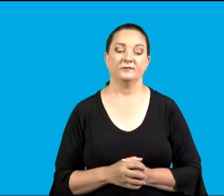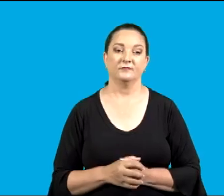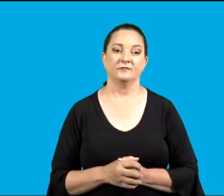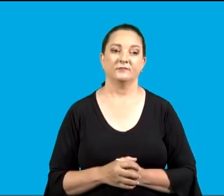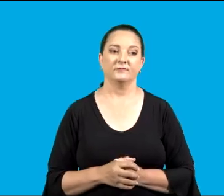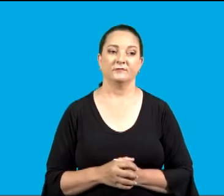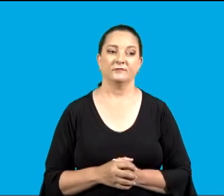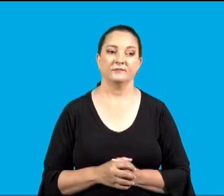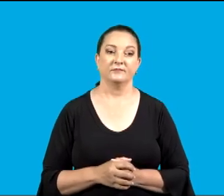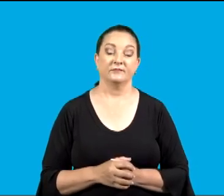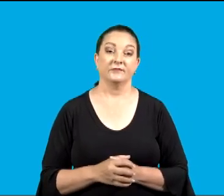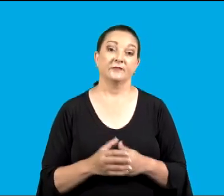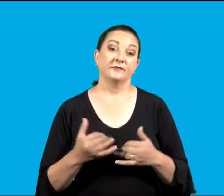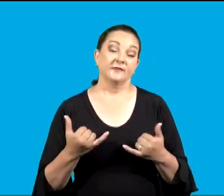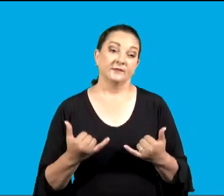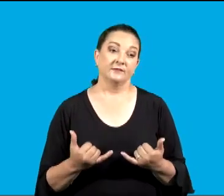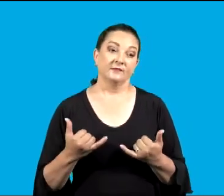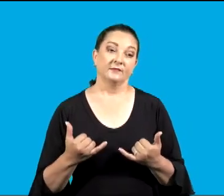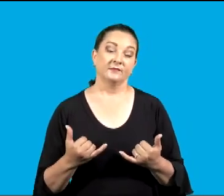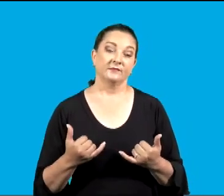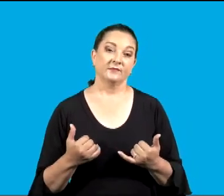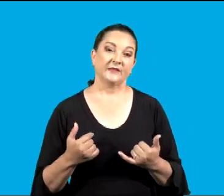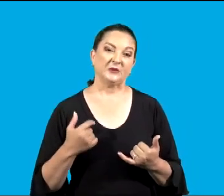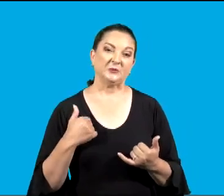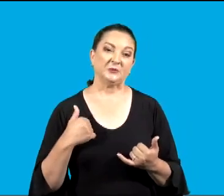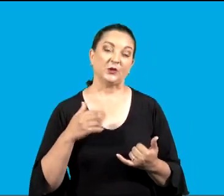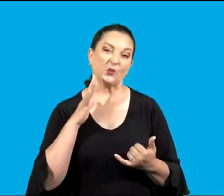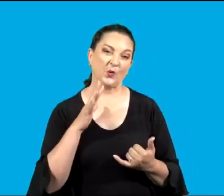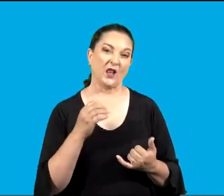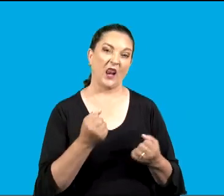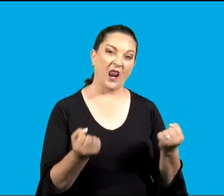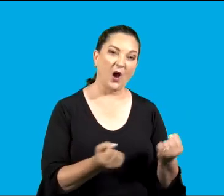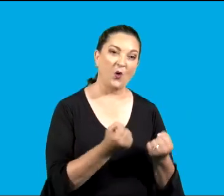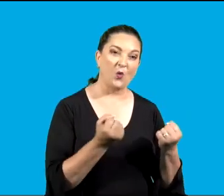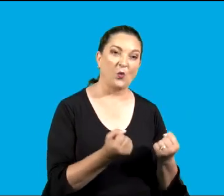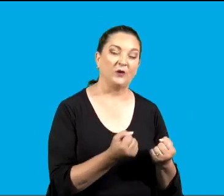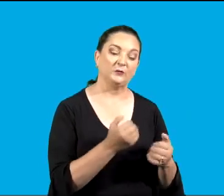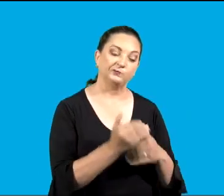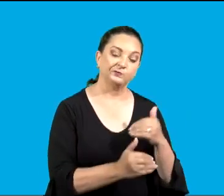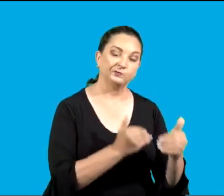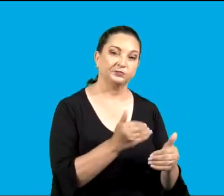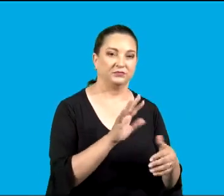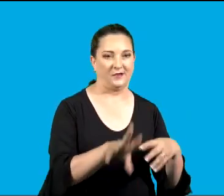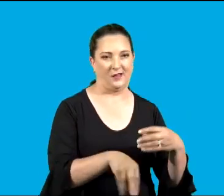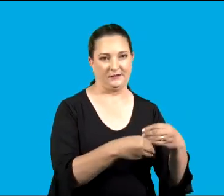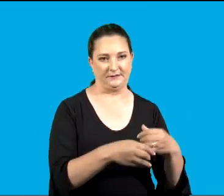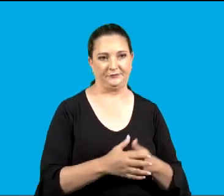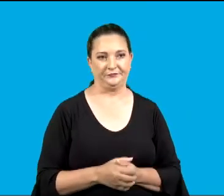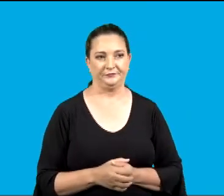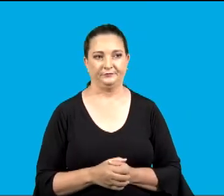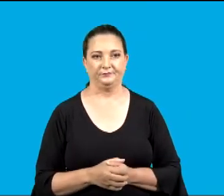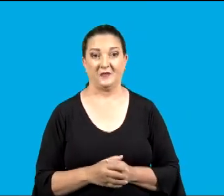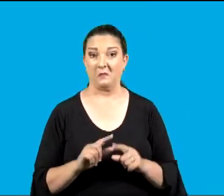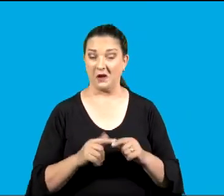1,867,550. Okay. Now I'll come and then I'll add in my work in process. So my work in process at the